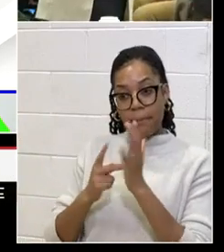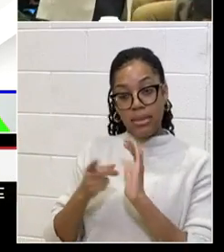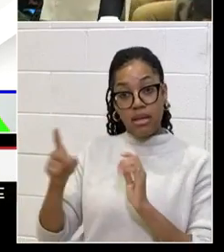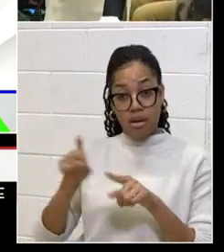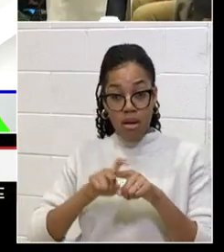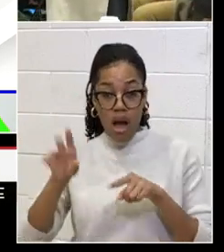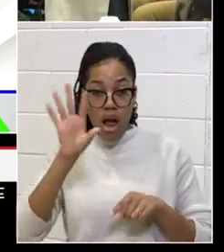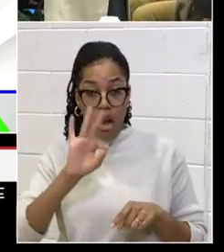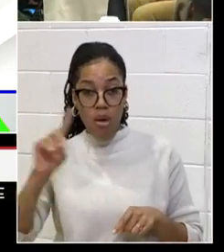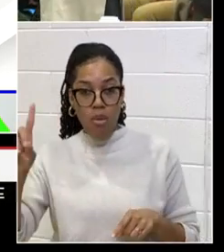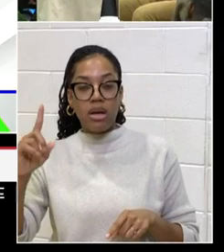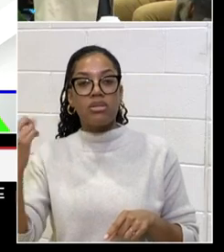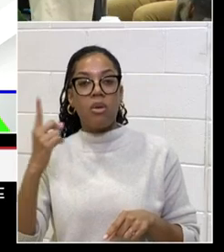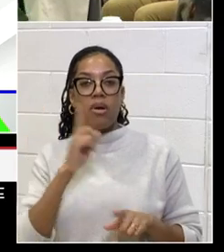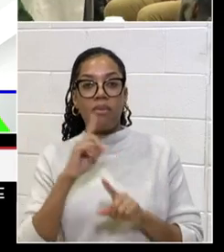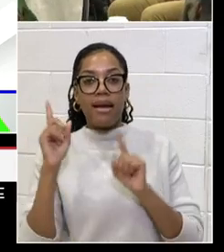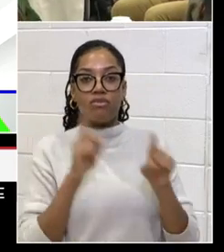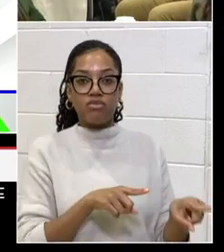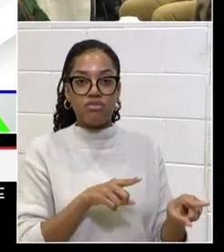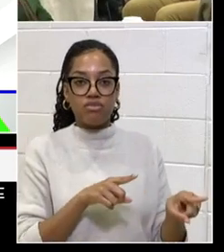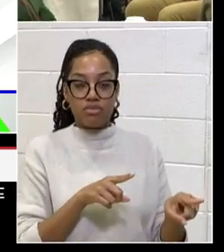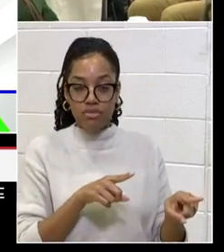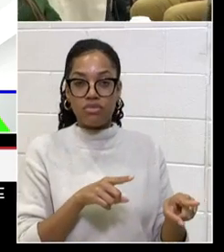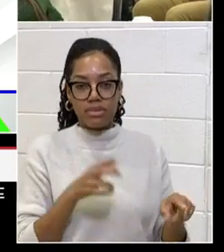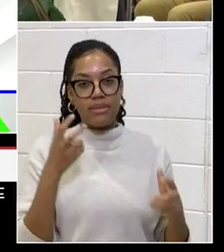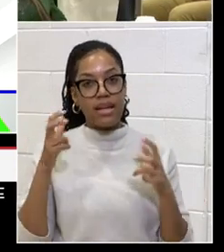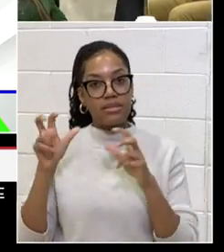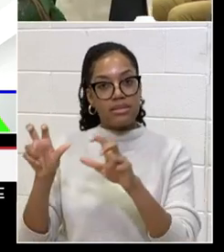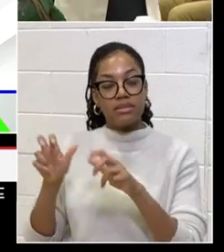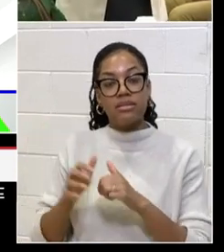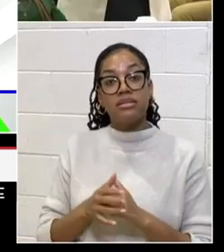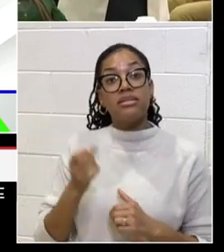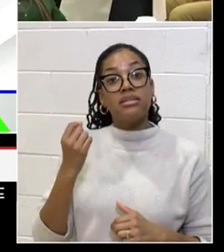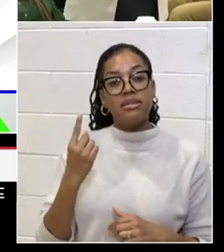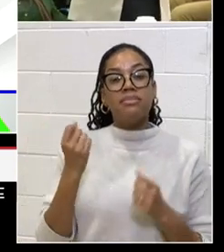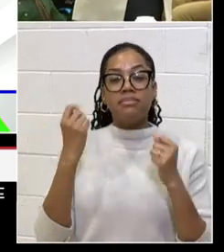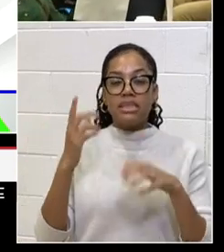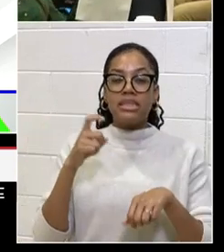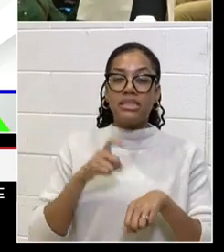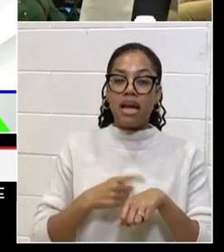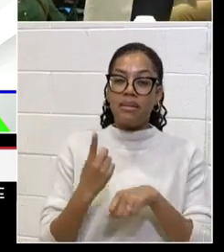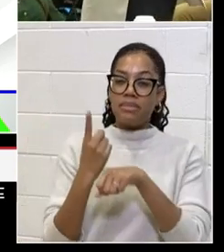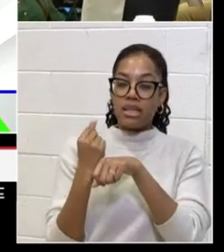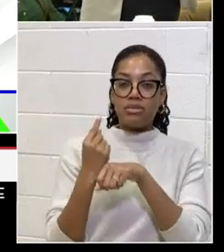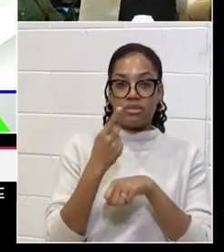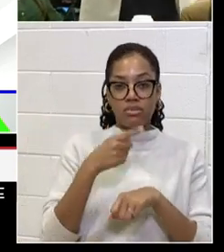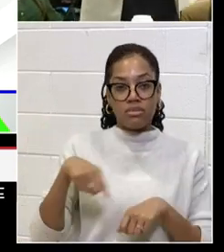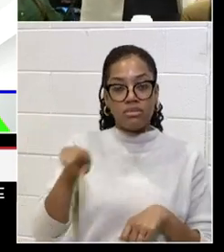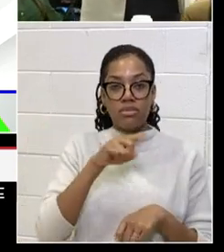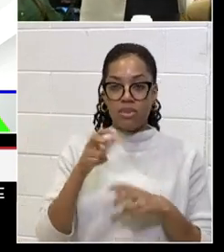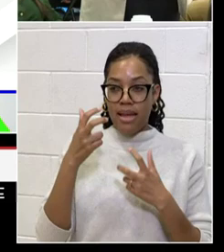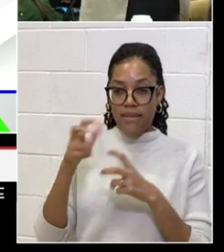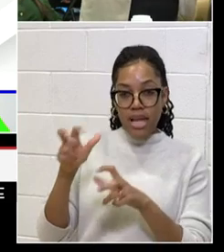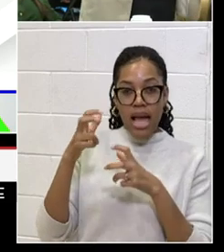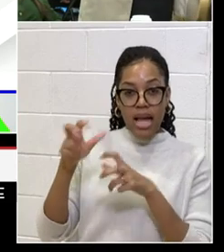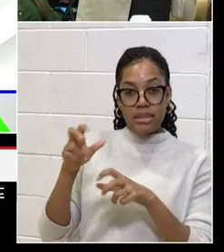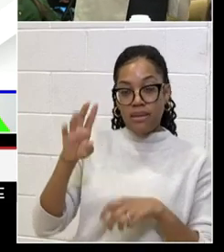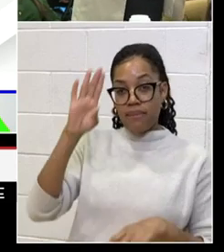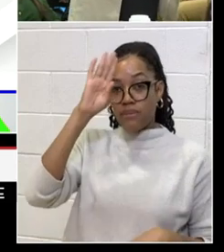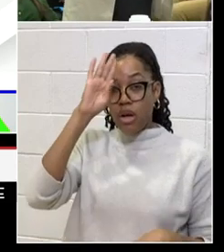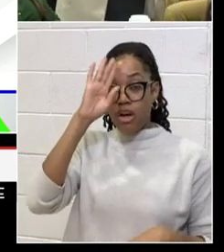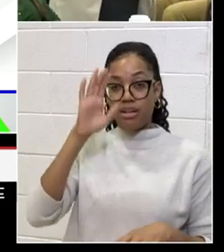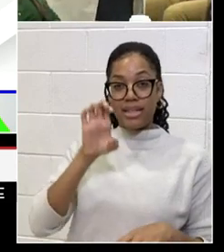And 1.8 million times last year, our neighbors, residents, and visitors did that. You invest in fire and EMS, who showed